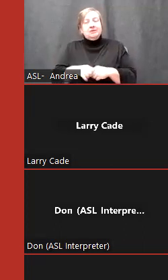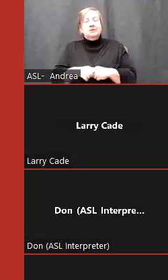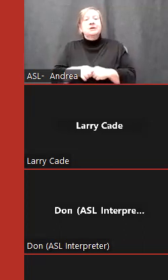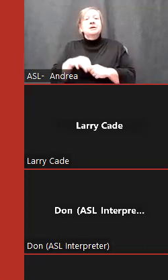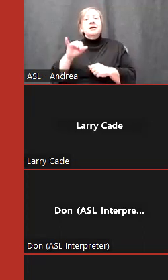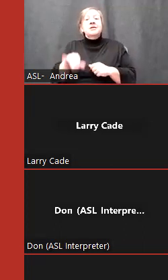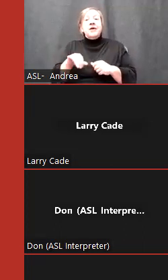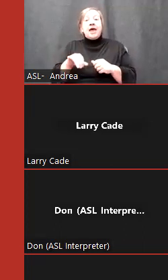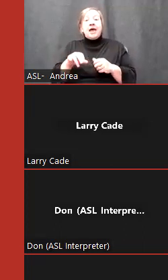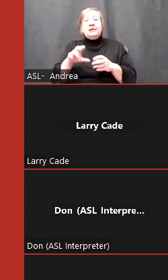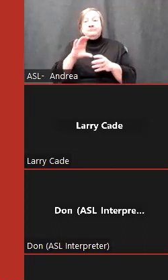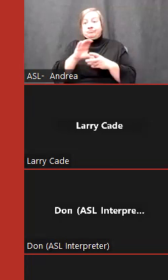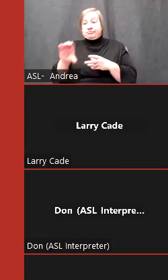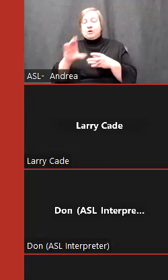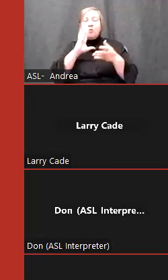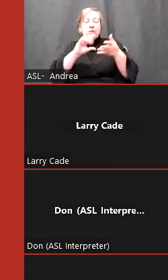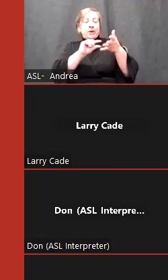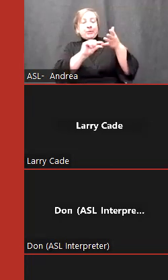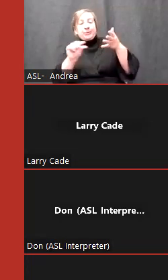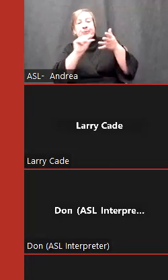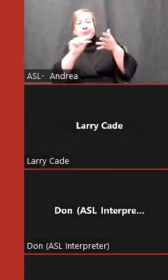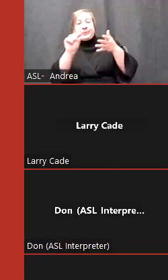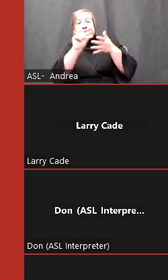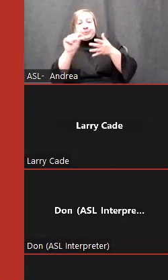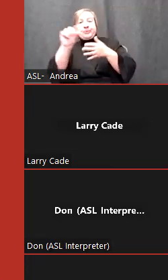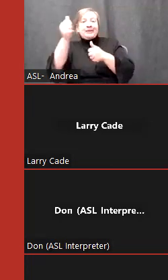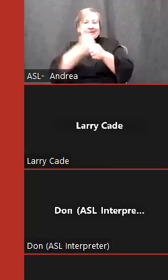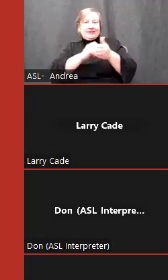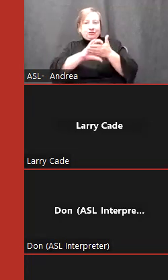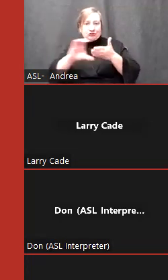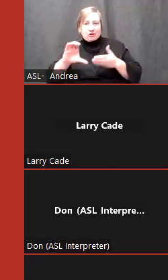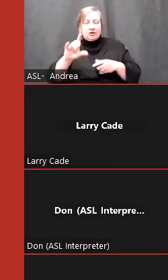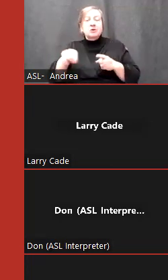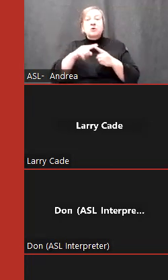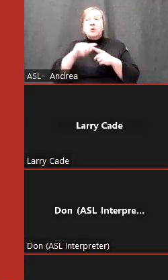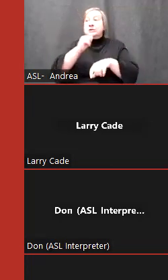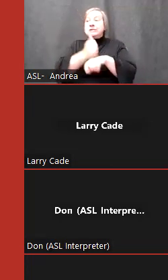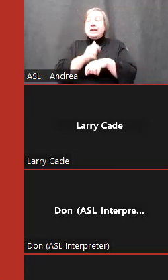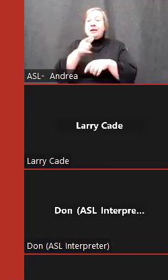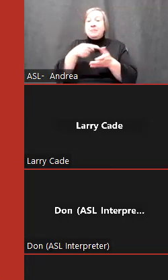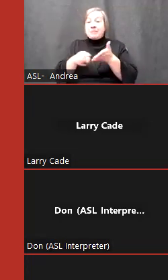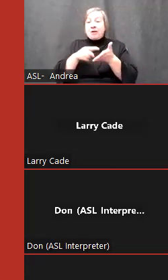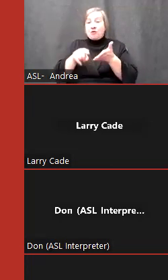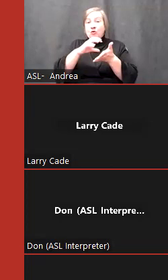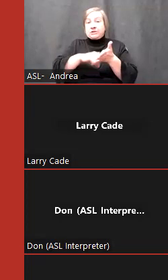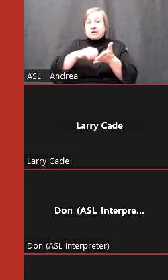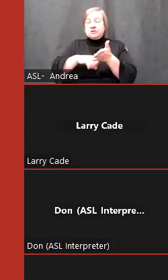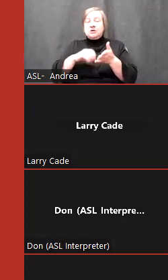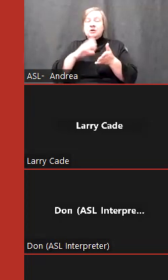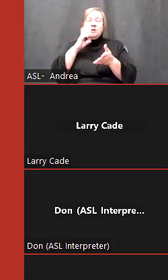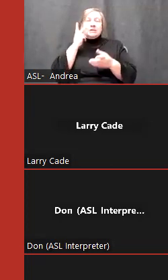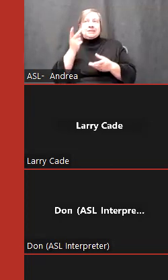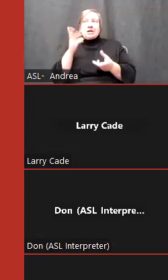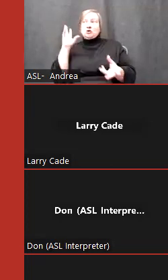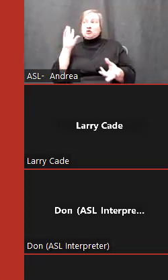be deducted from them every paycheck. So you guys, when you are setting up their payroll deductions, will take their total annual